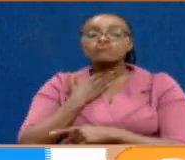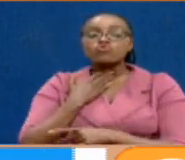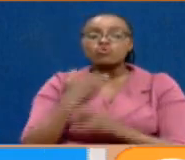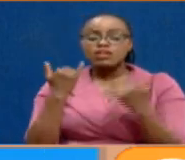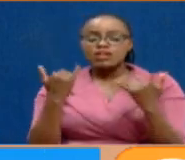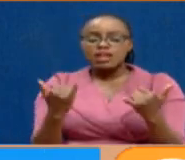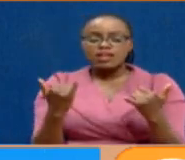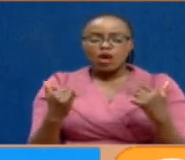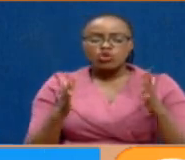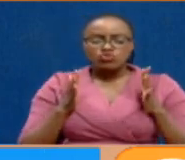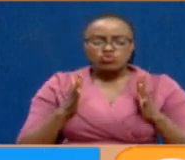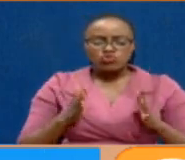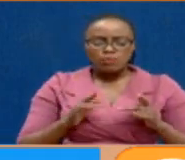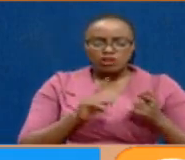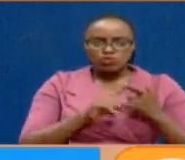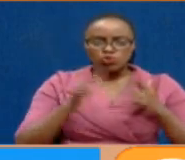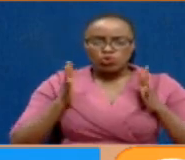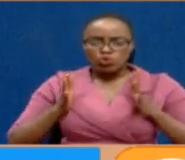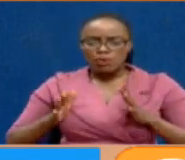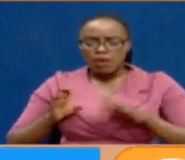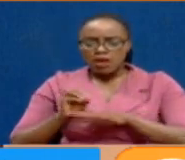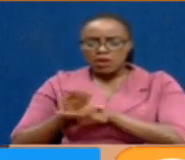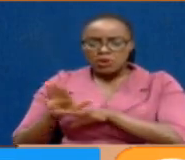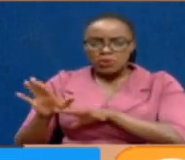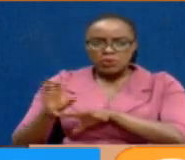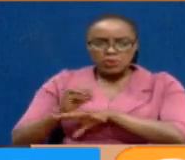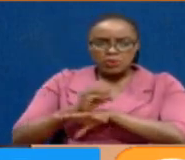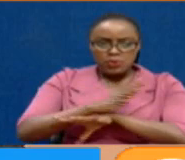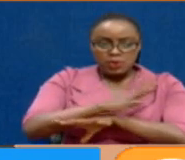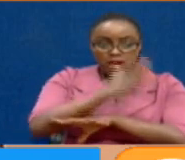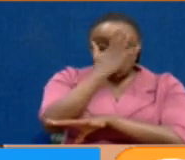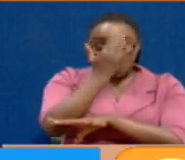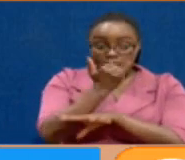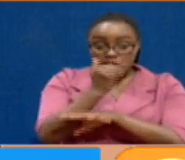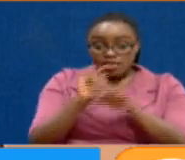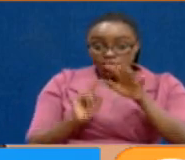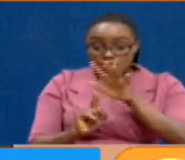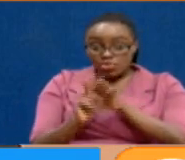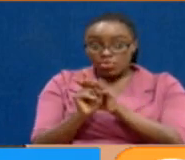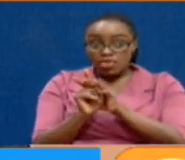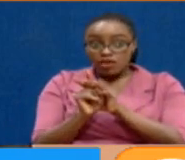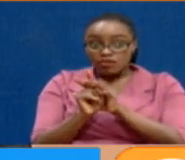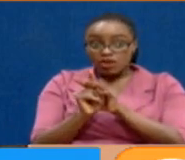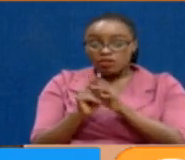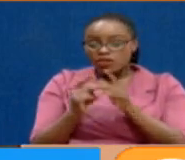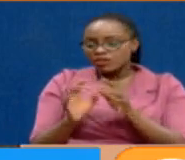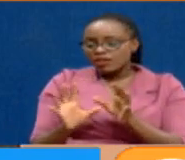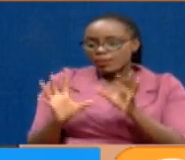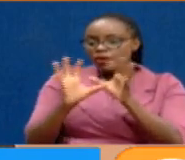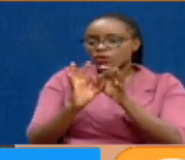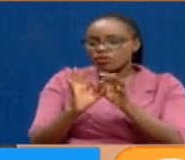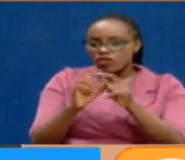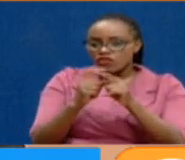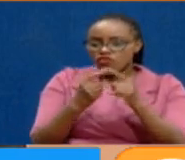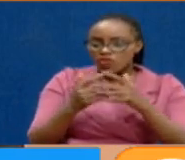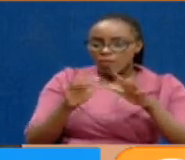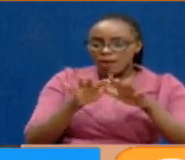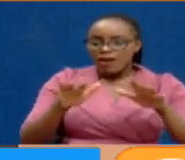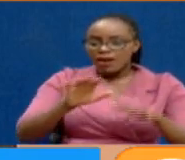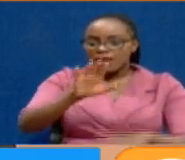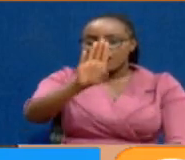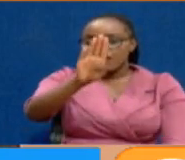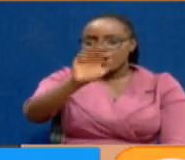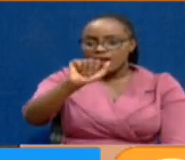now, it is human-to-human transmission. Yes, of course, the origin, as he said, has been traced to some wet market or to some